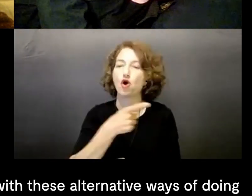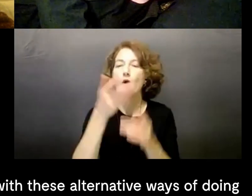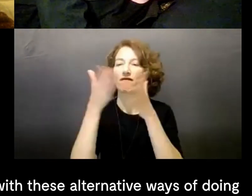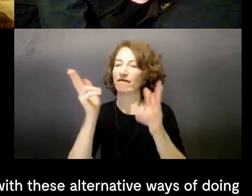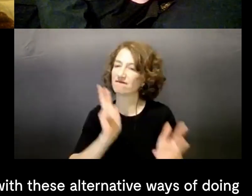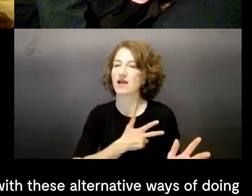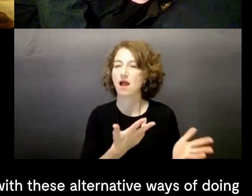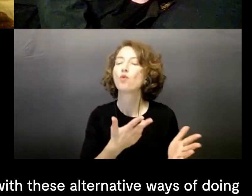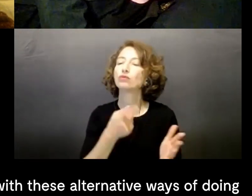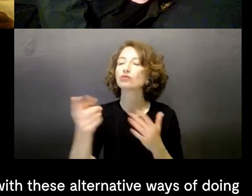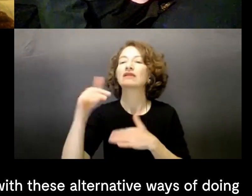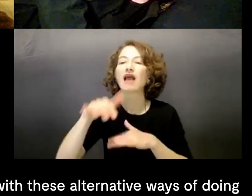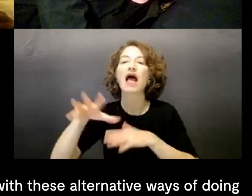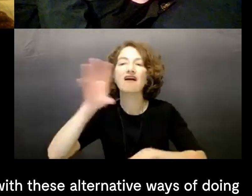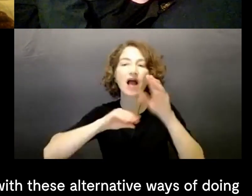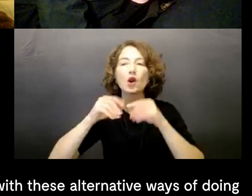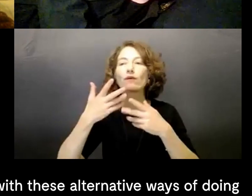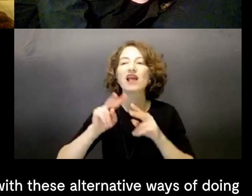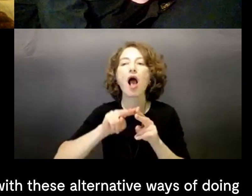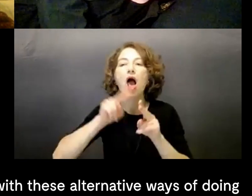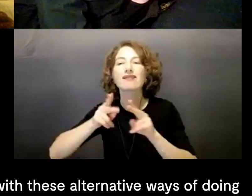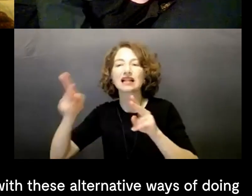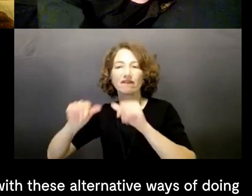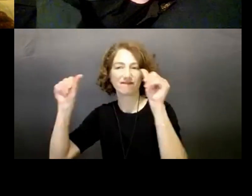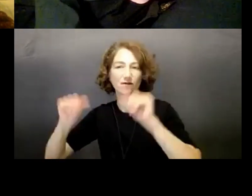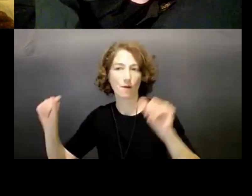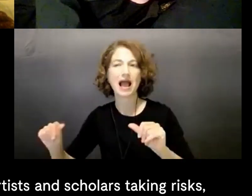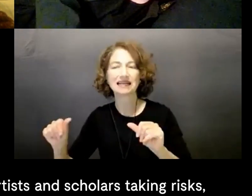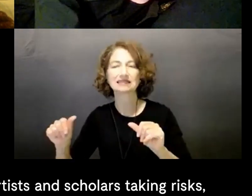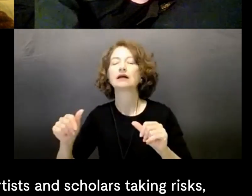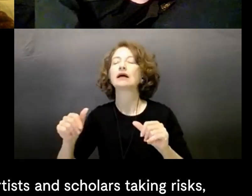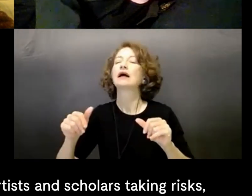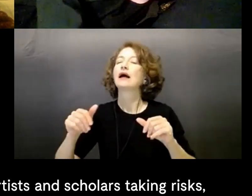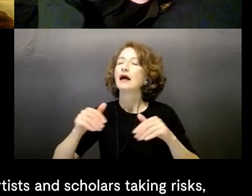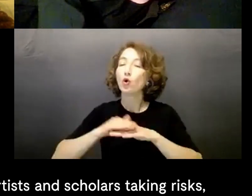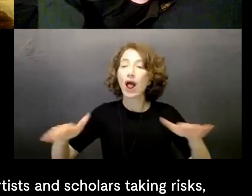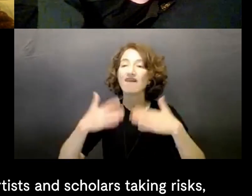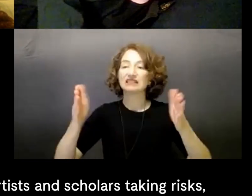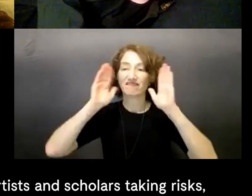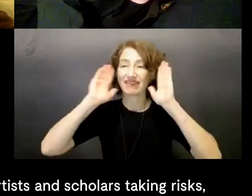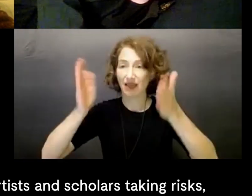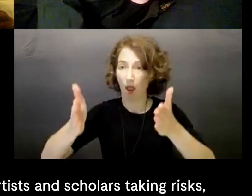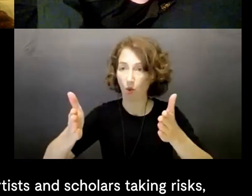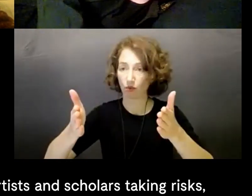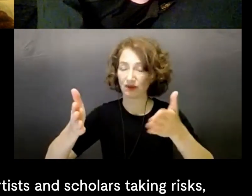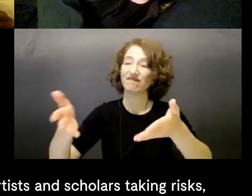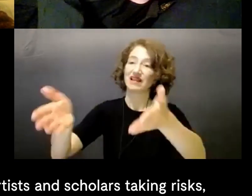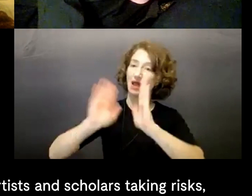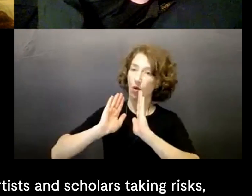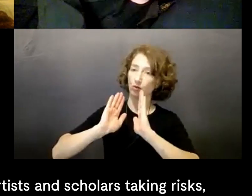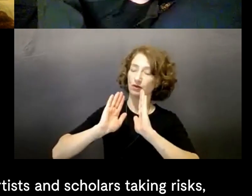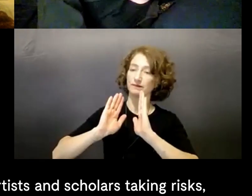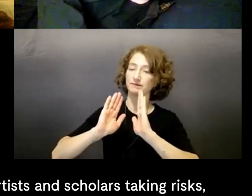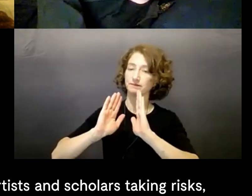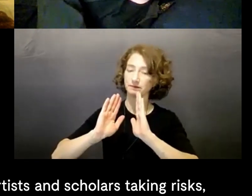alternative ways of doing things, we'll build more trust with one another. And if people see